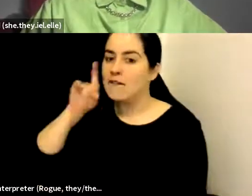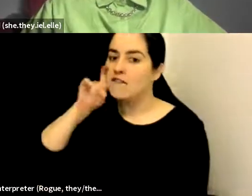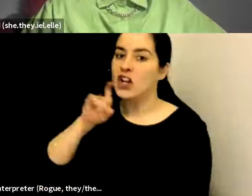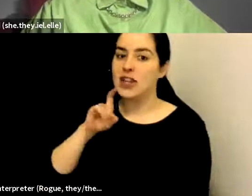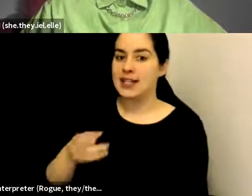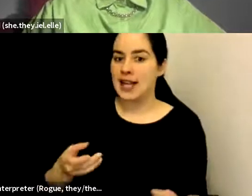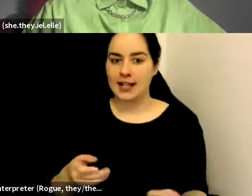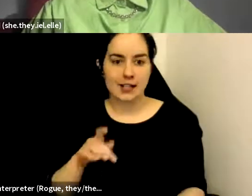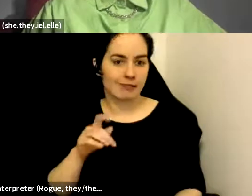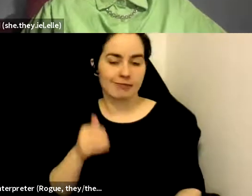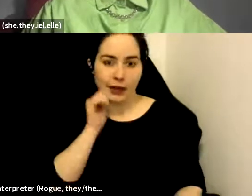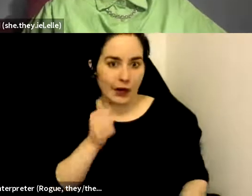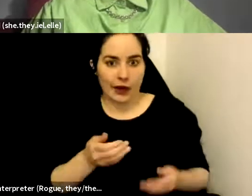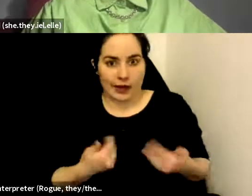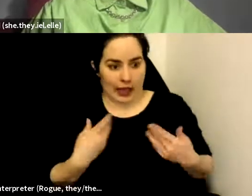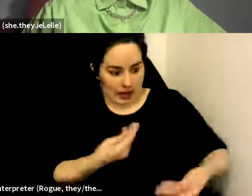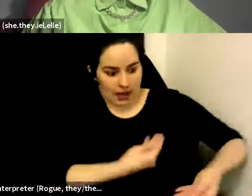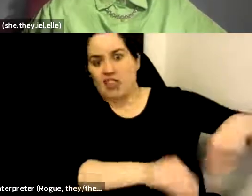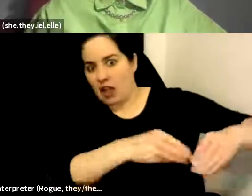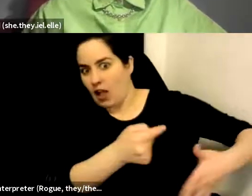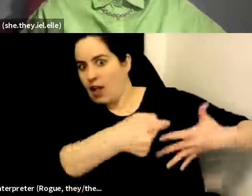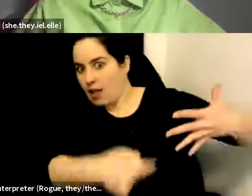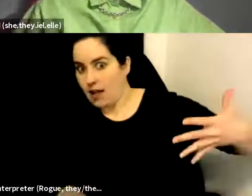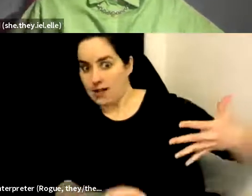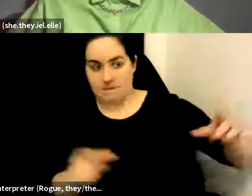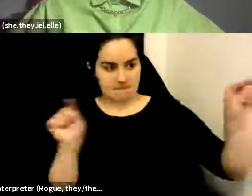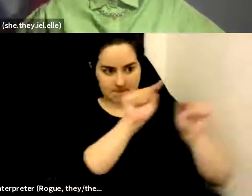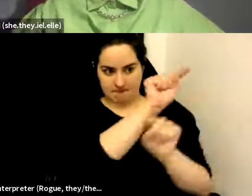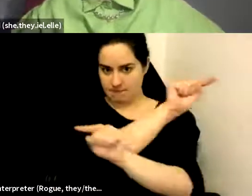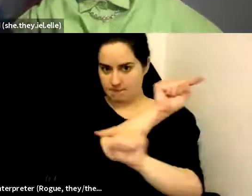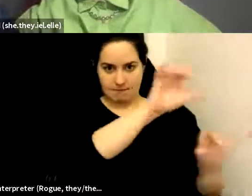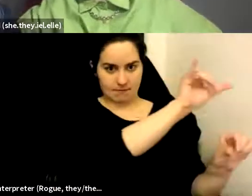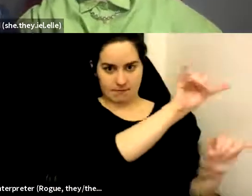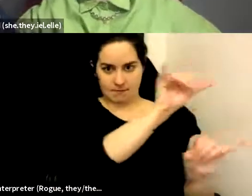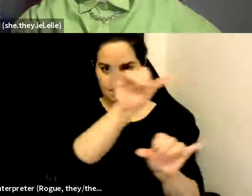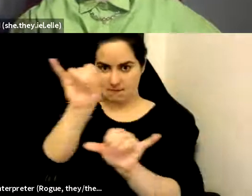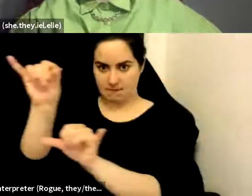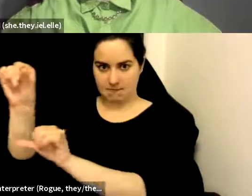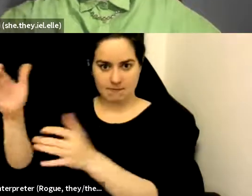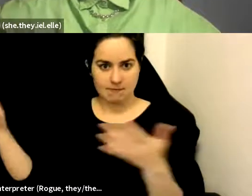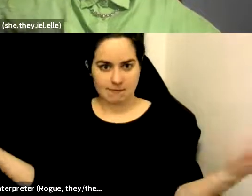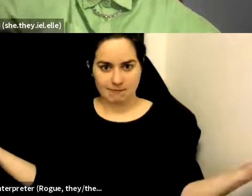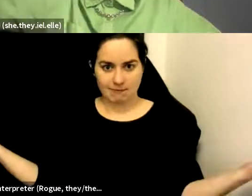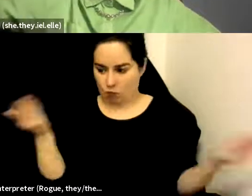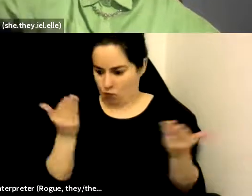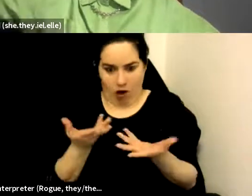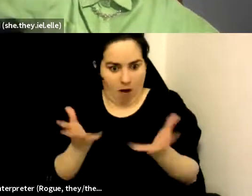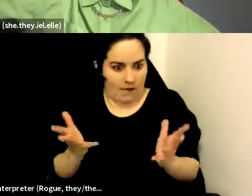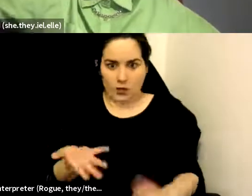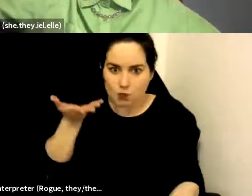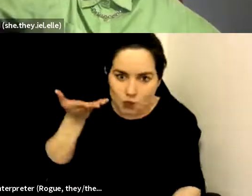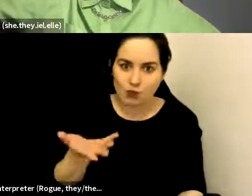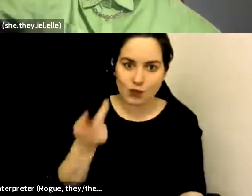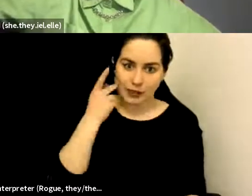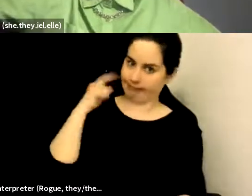extraction, the same thing. And it's not, it's physical, it's tangible, it's real, it's right there in front of us. We can see